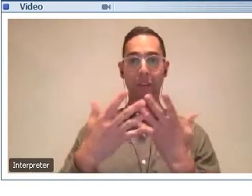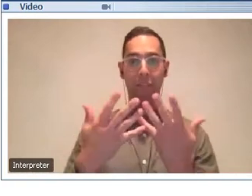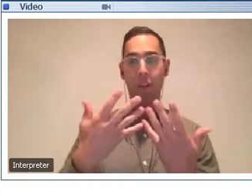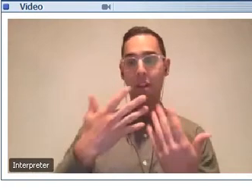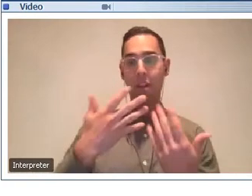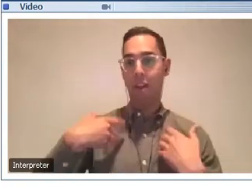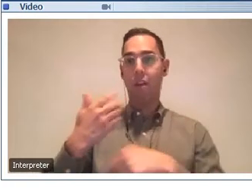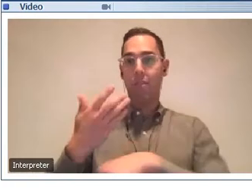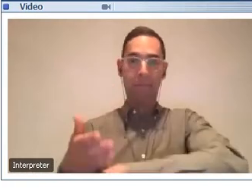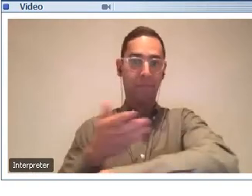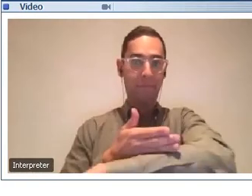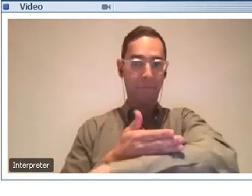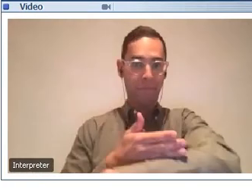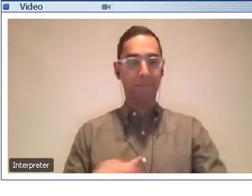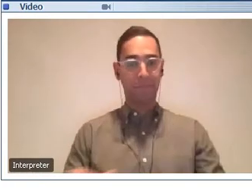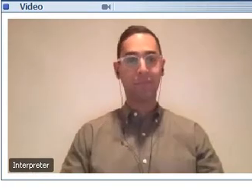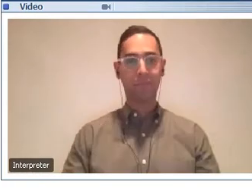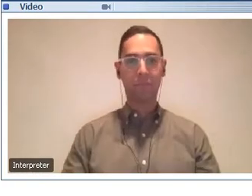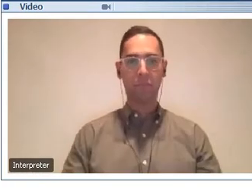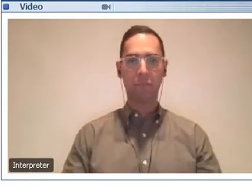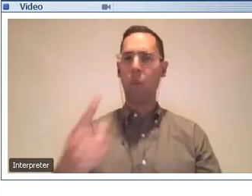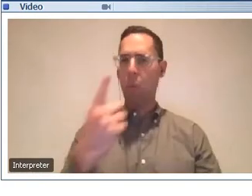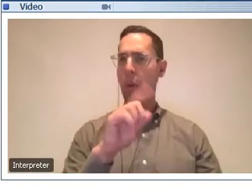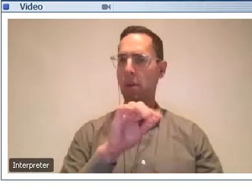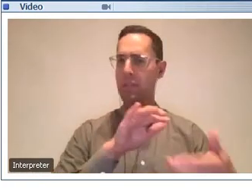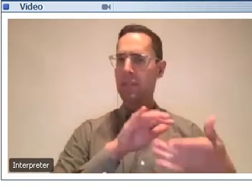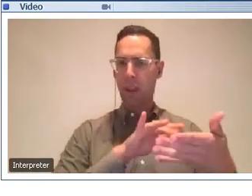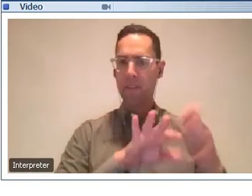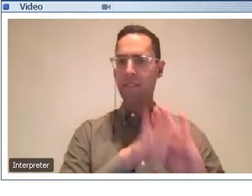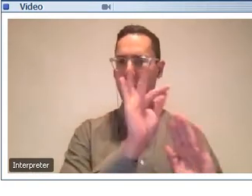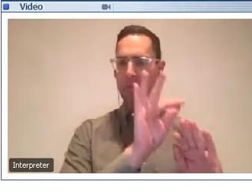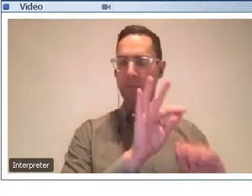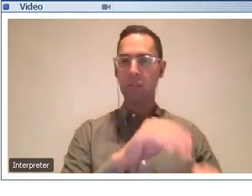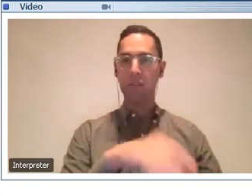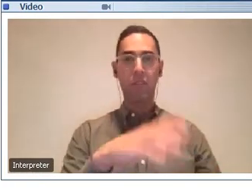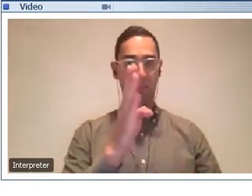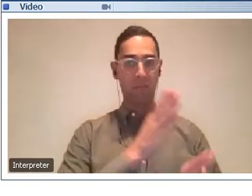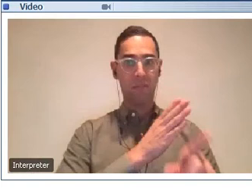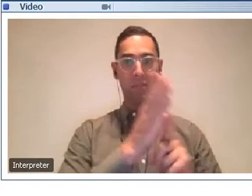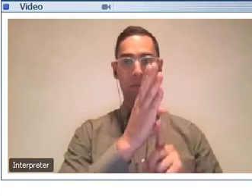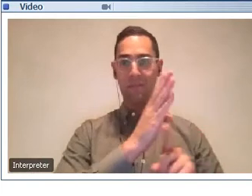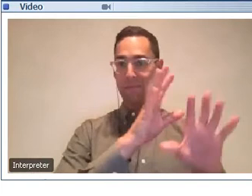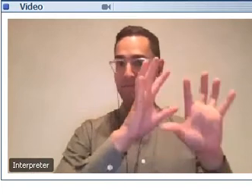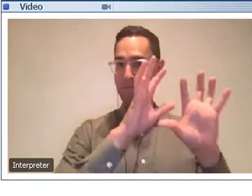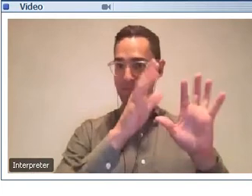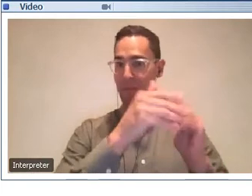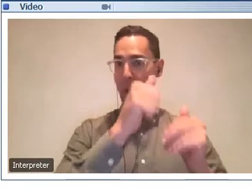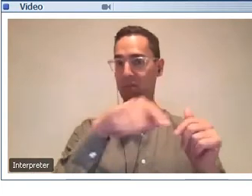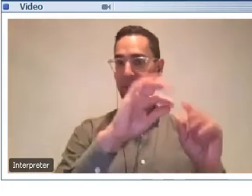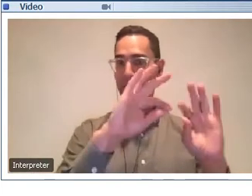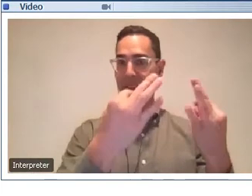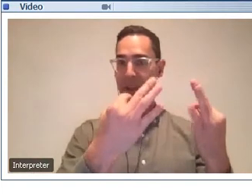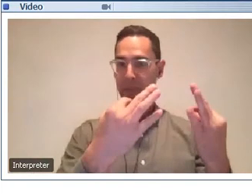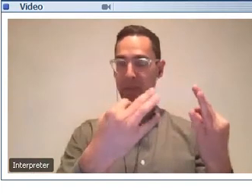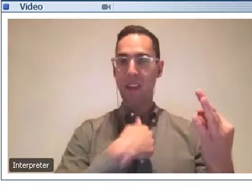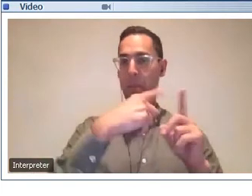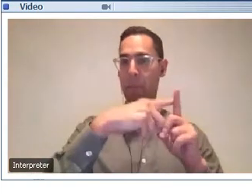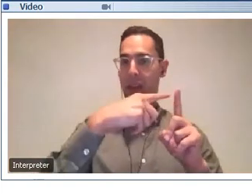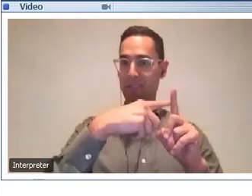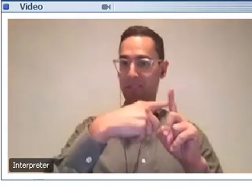leave found that the majority experienced positive effects from having leave both on their own emotional health as well as the physical